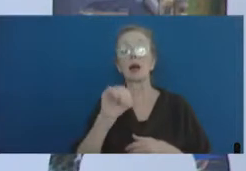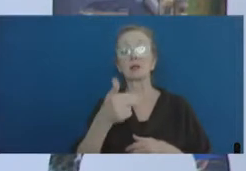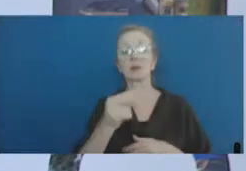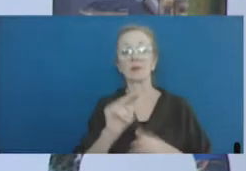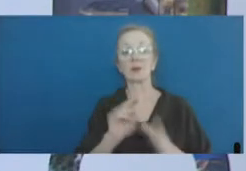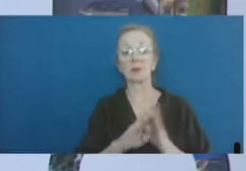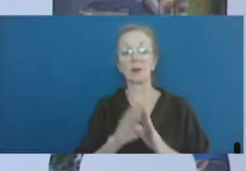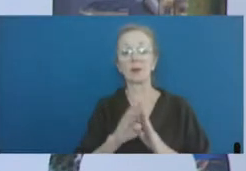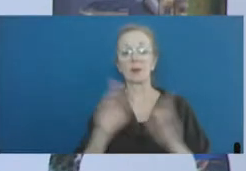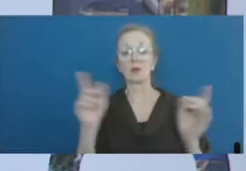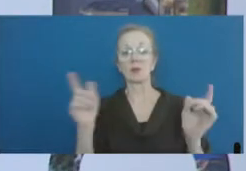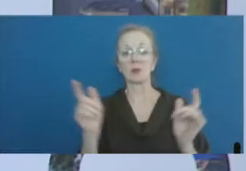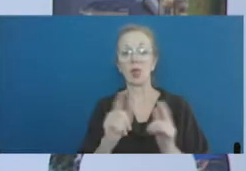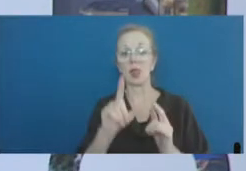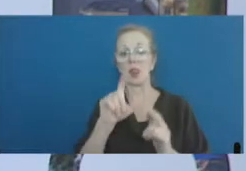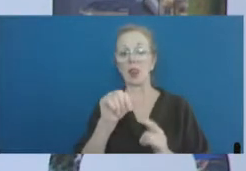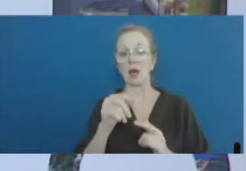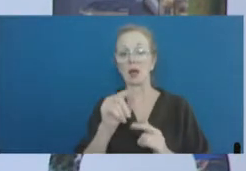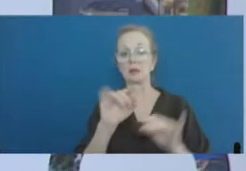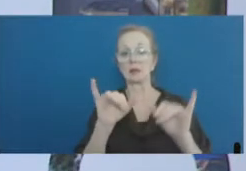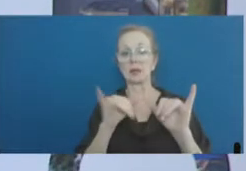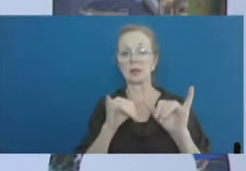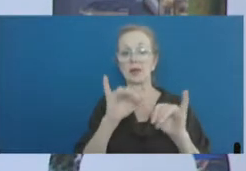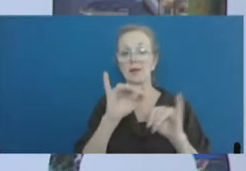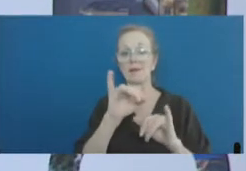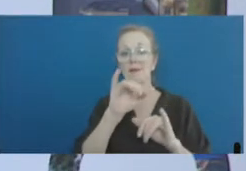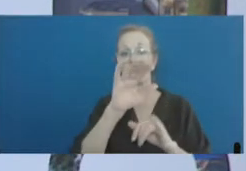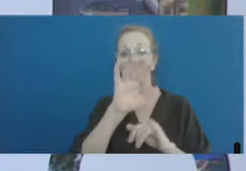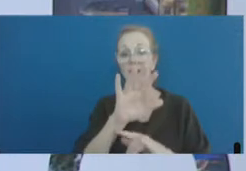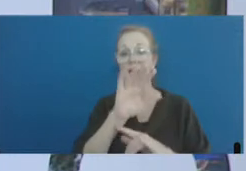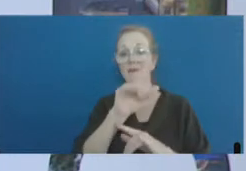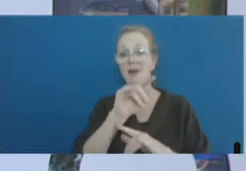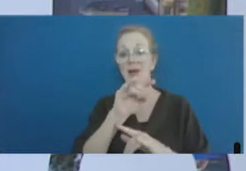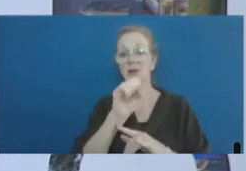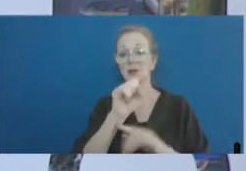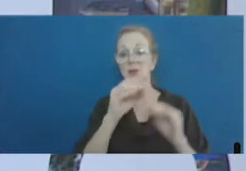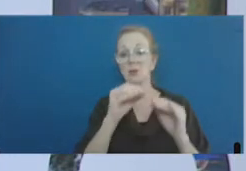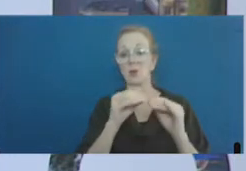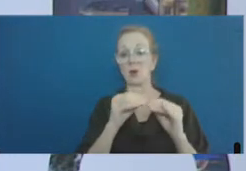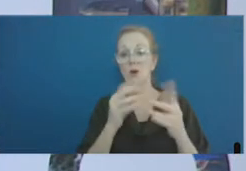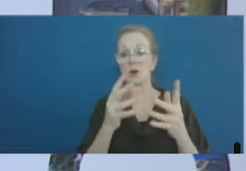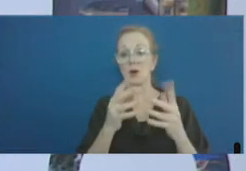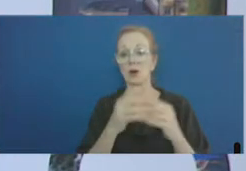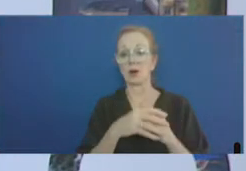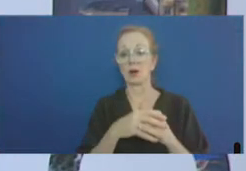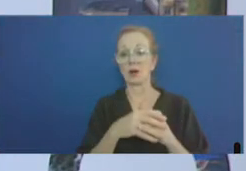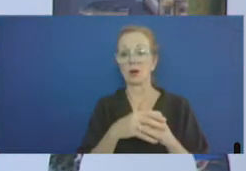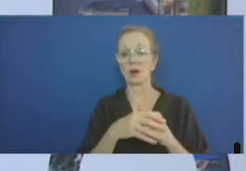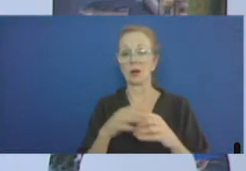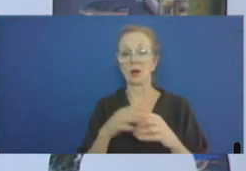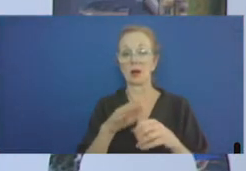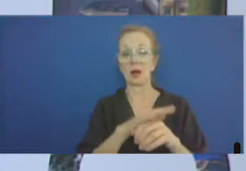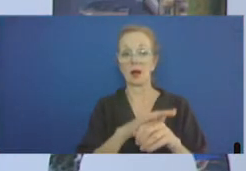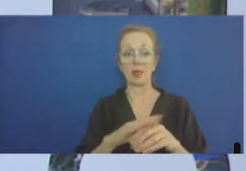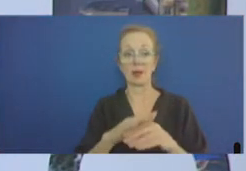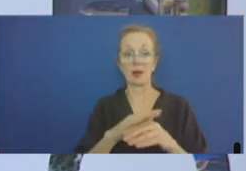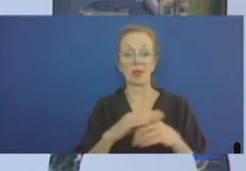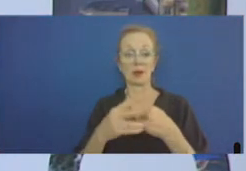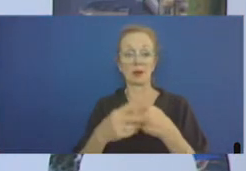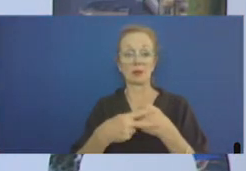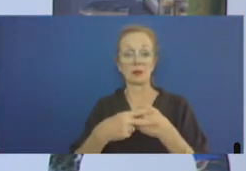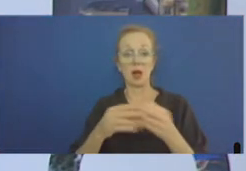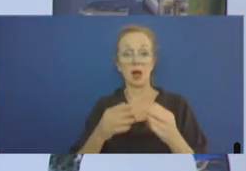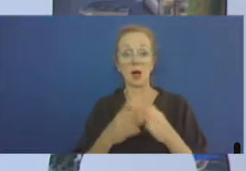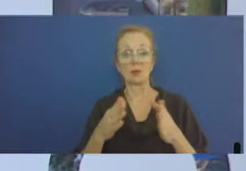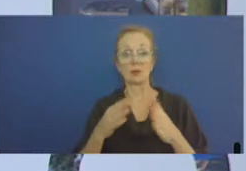we're reducing the lot sizes, that would be 5 acres or more, so that the area that you're conserving for open space